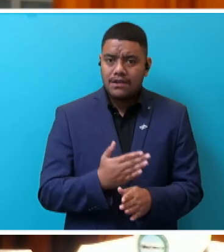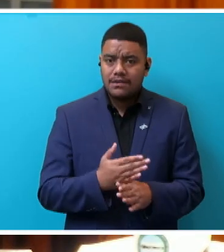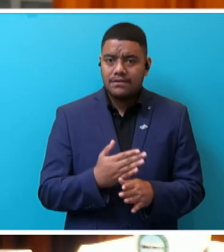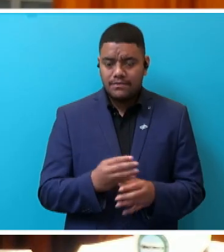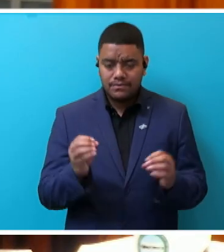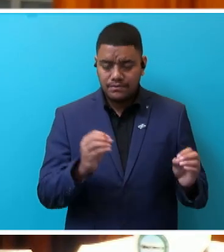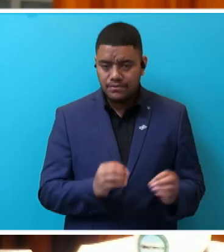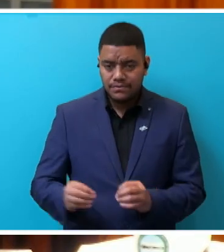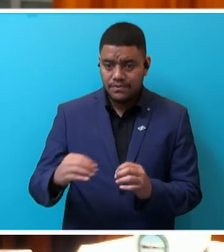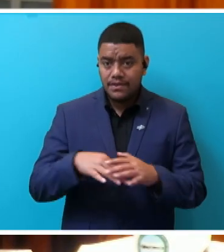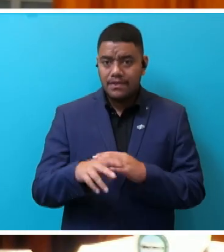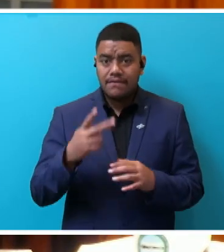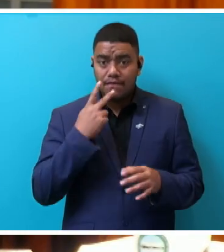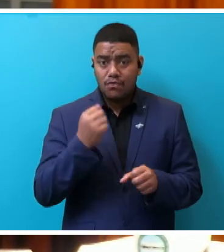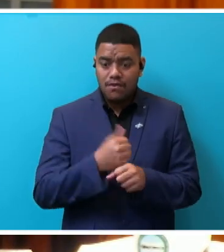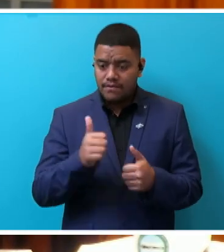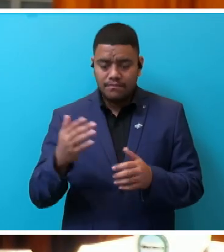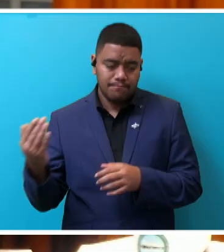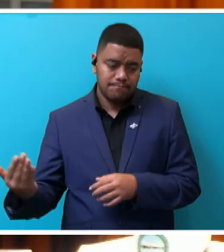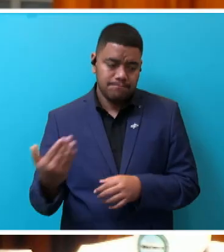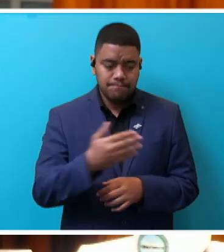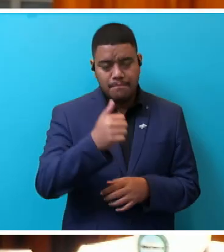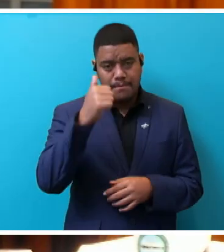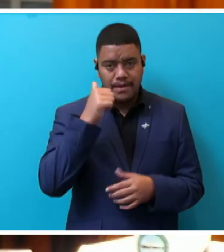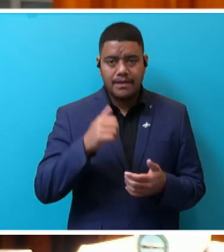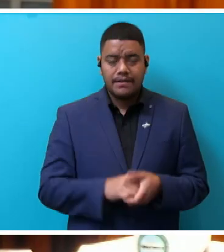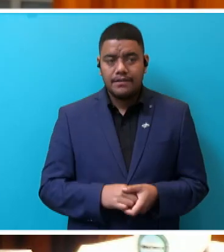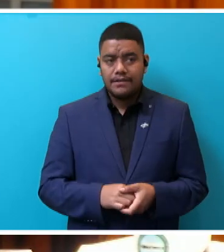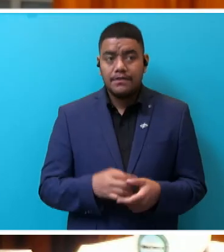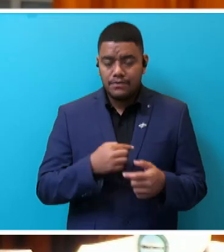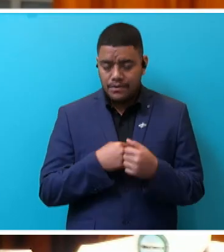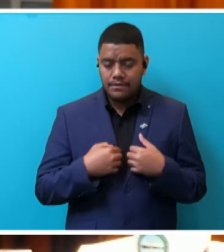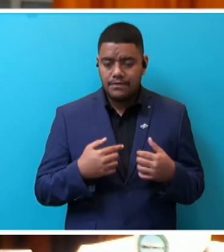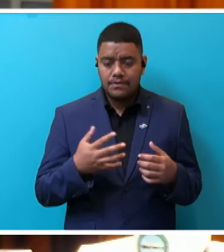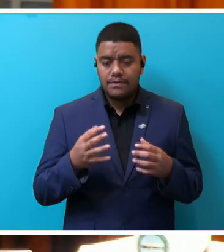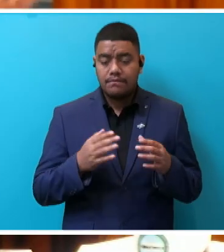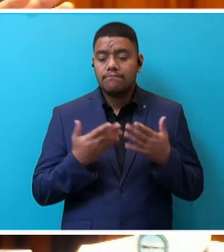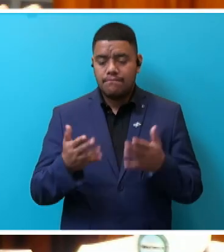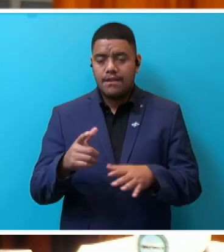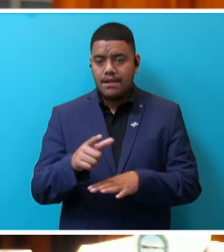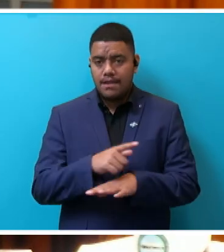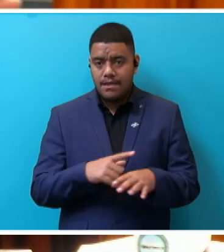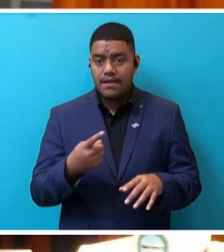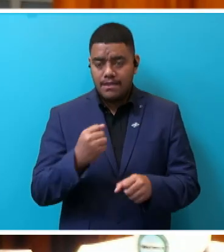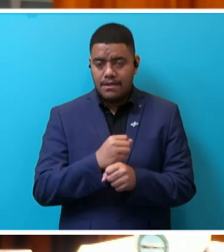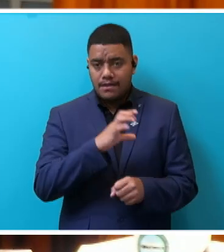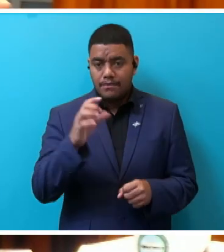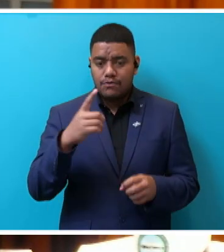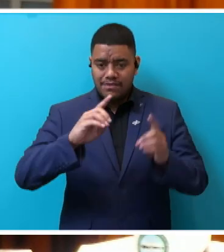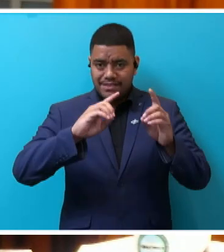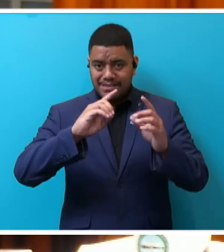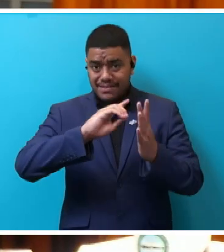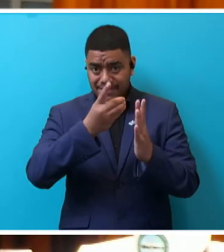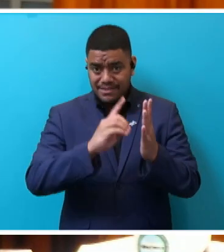operation in Watukola, and they've gone back to Yanawai. And so we've left it with the landowning unit and the company to design